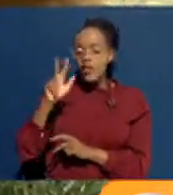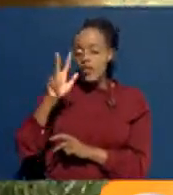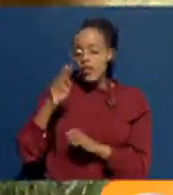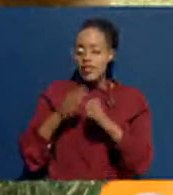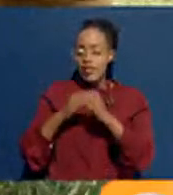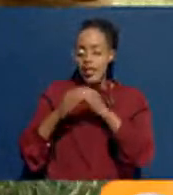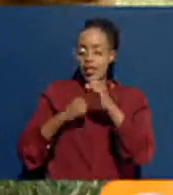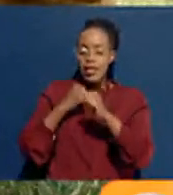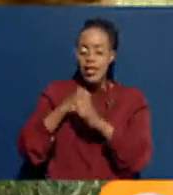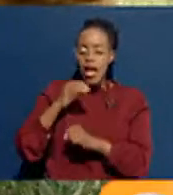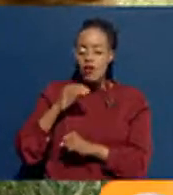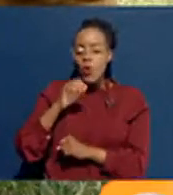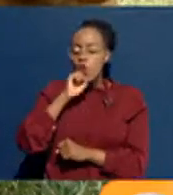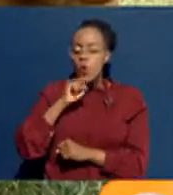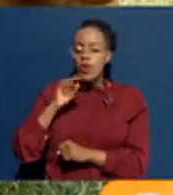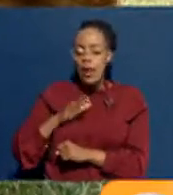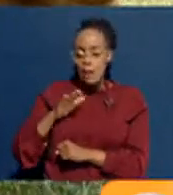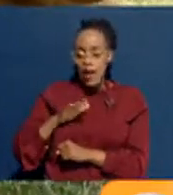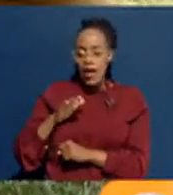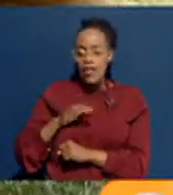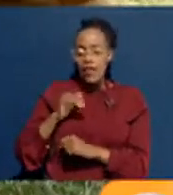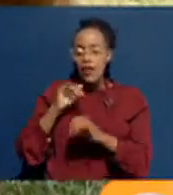of two, winds up on house chores.